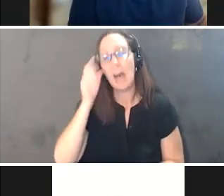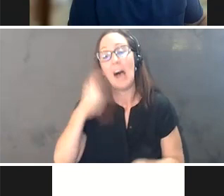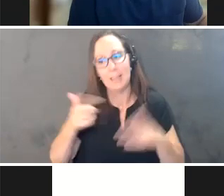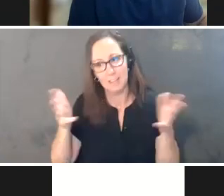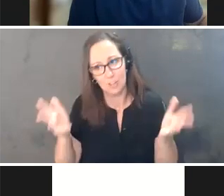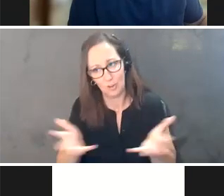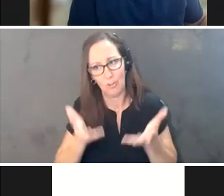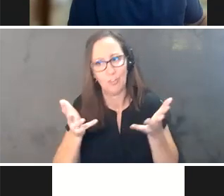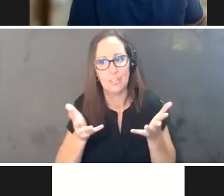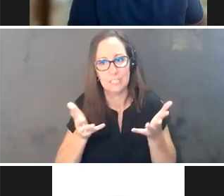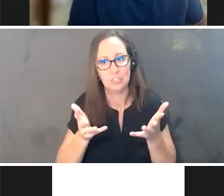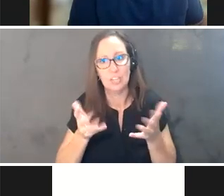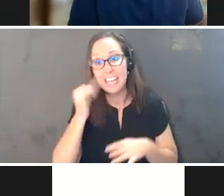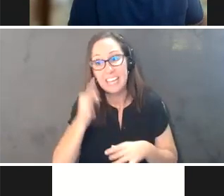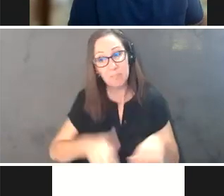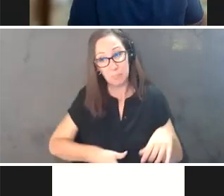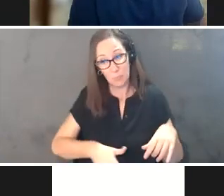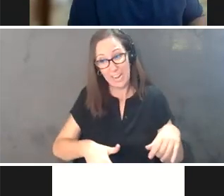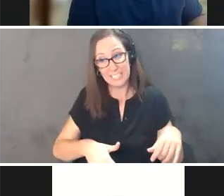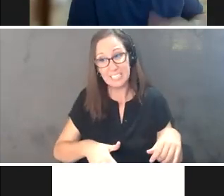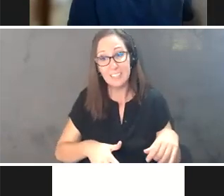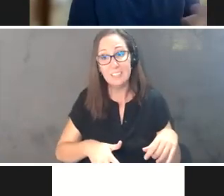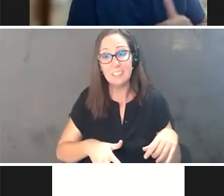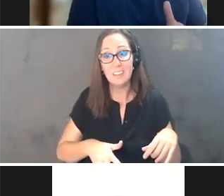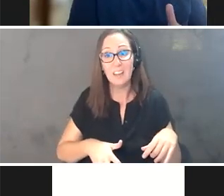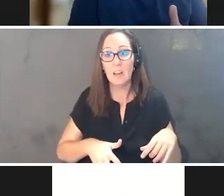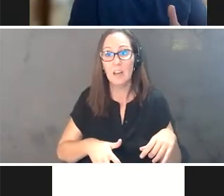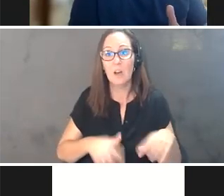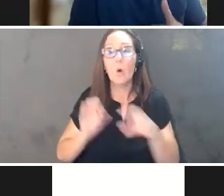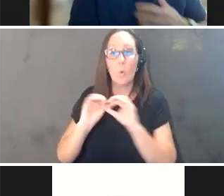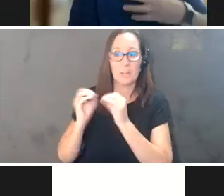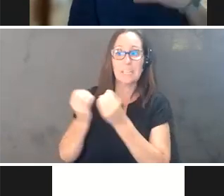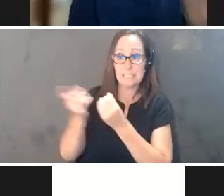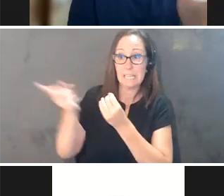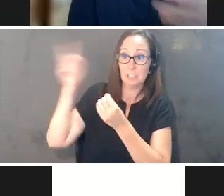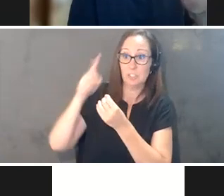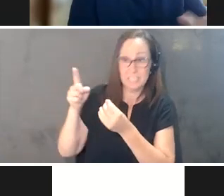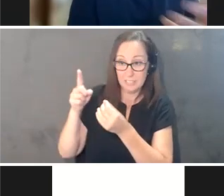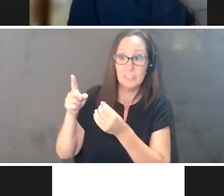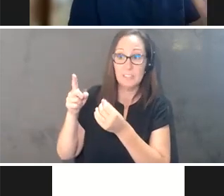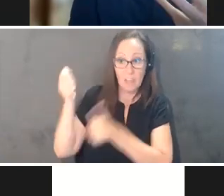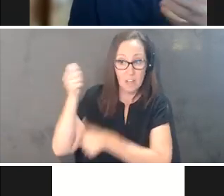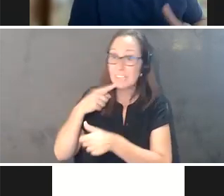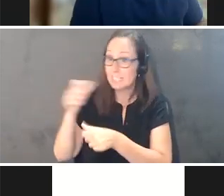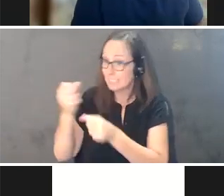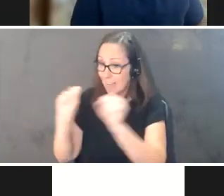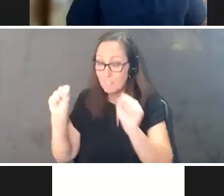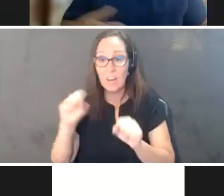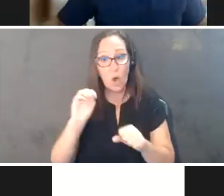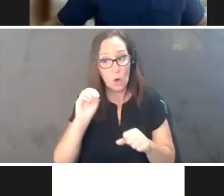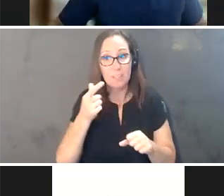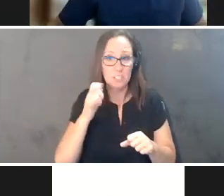encourage, if you're pregnant the organization say it's safe, if you trust your OB-GYN, talk to your OB-GYN